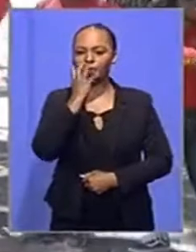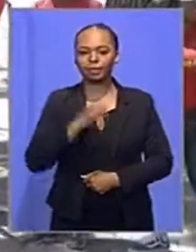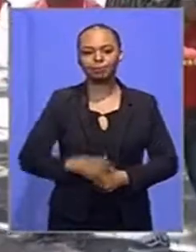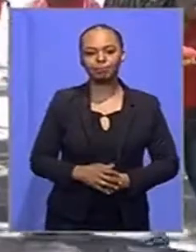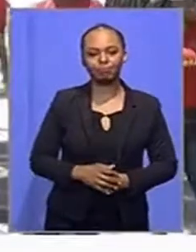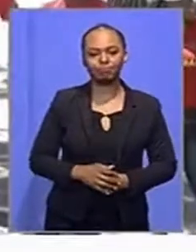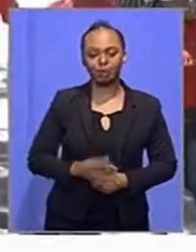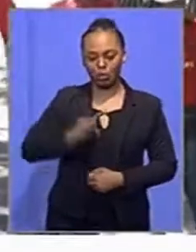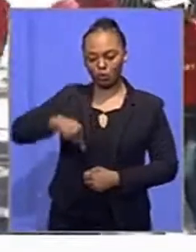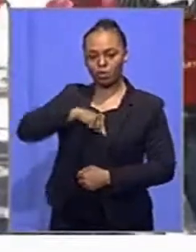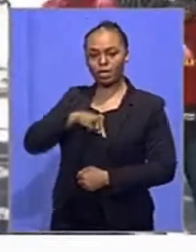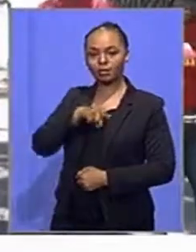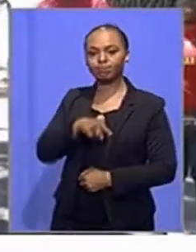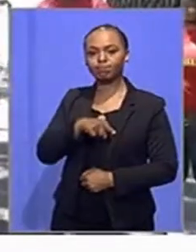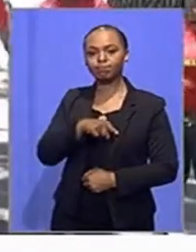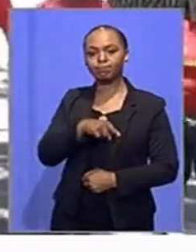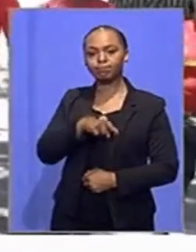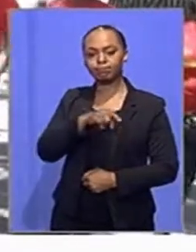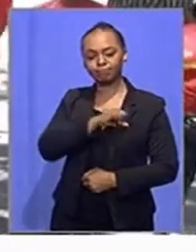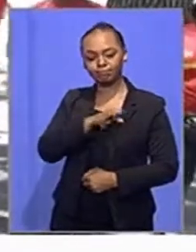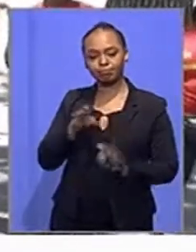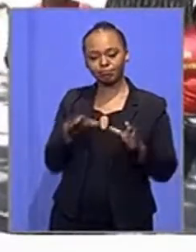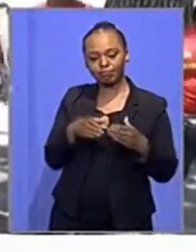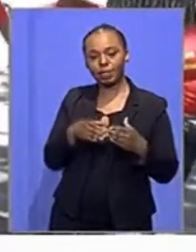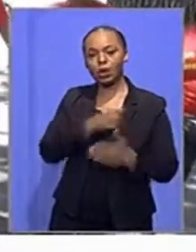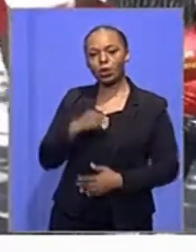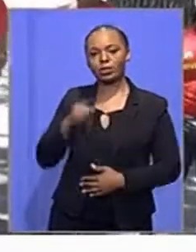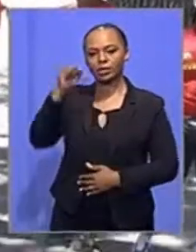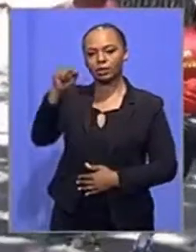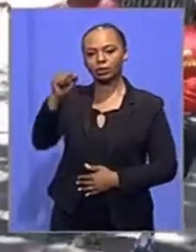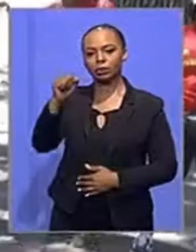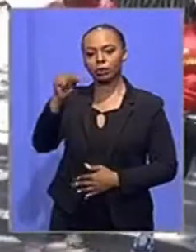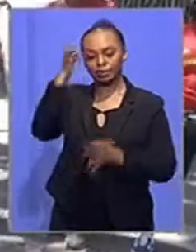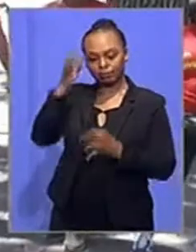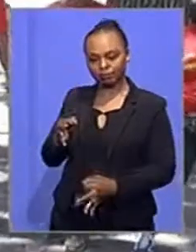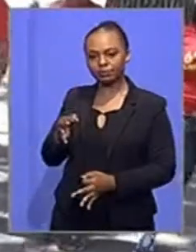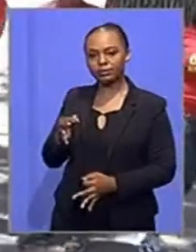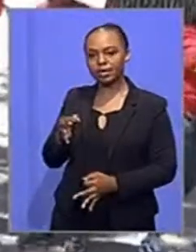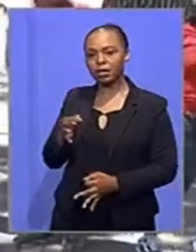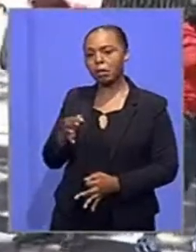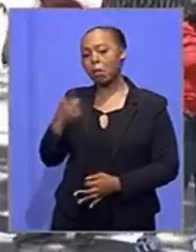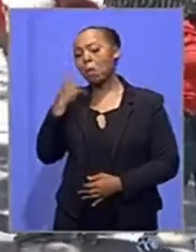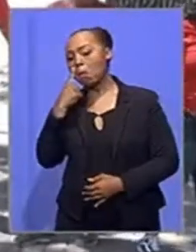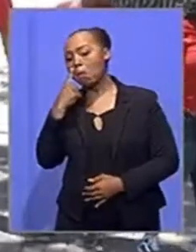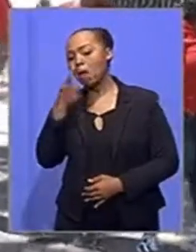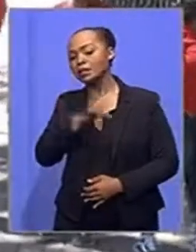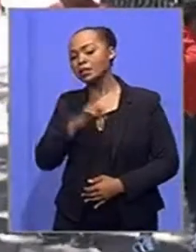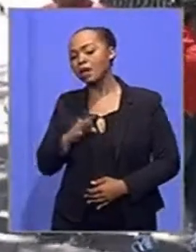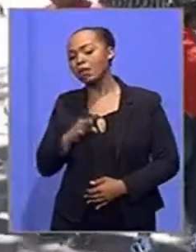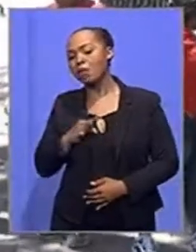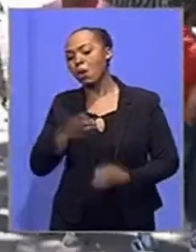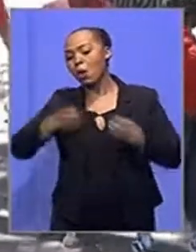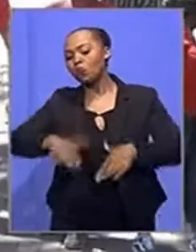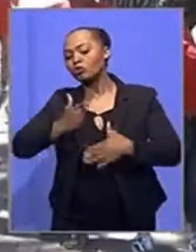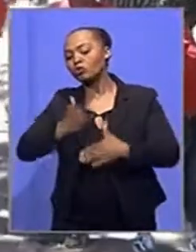COSATU, our position is ha re batle go bona basebetsi ba tlogela mosebetsi ka lebaka